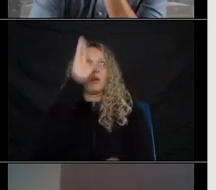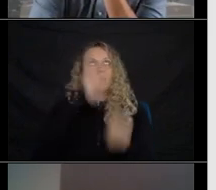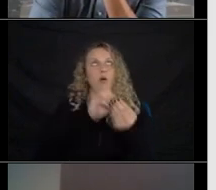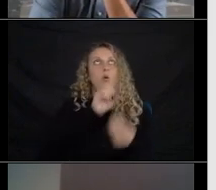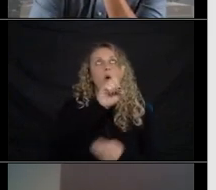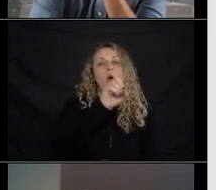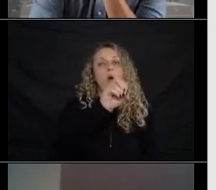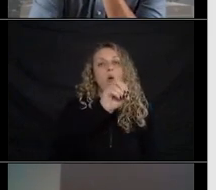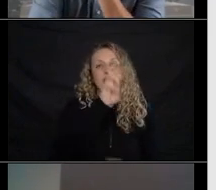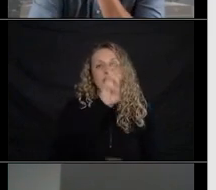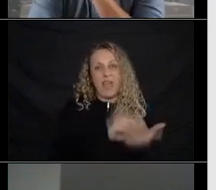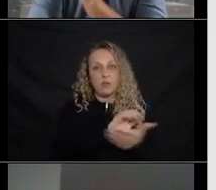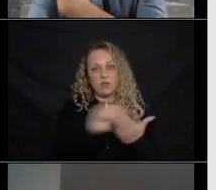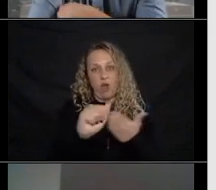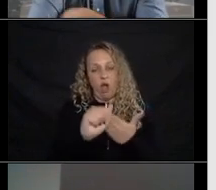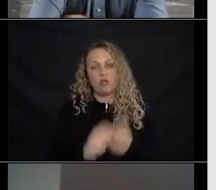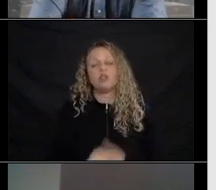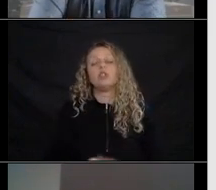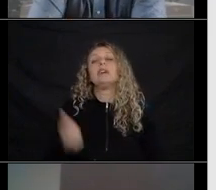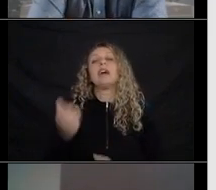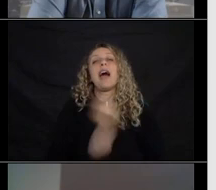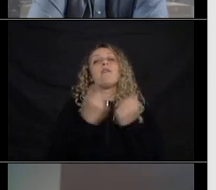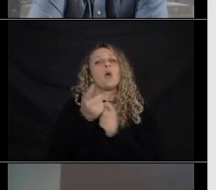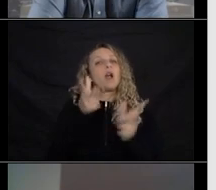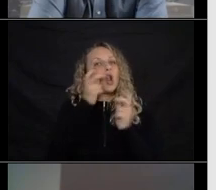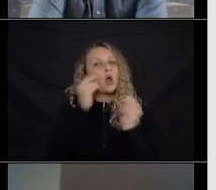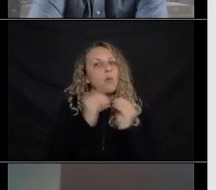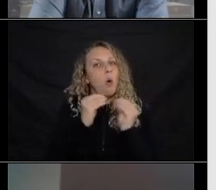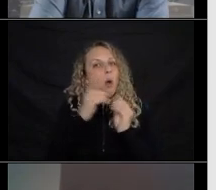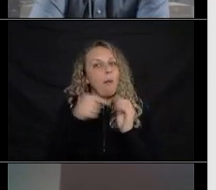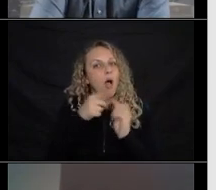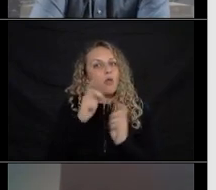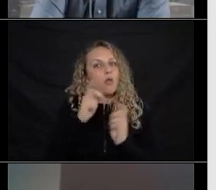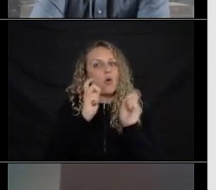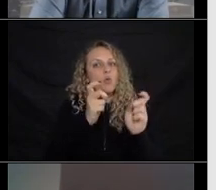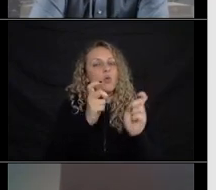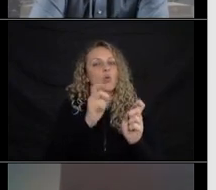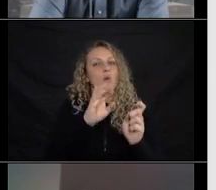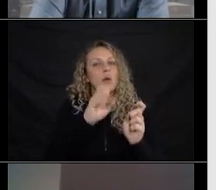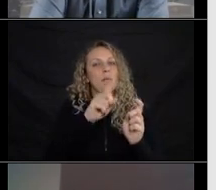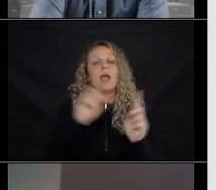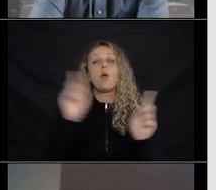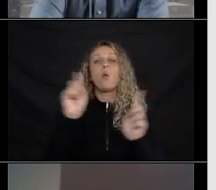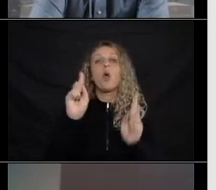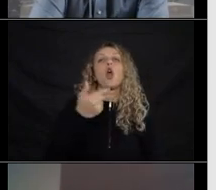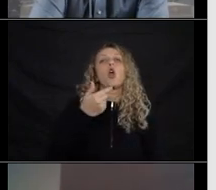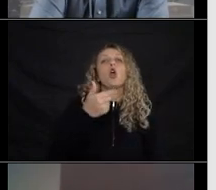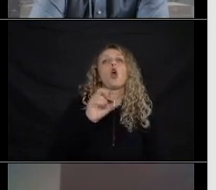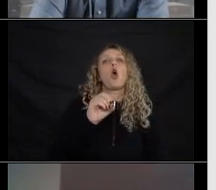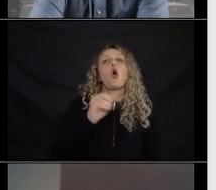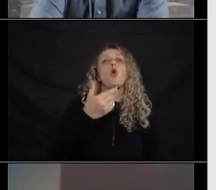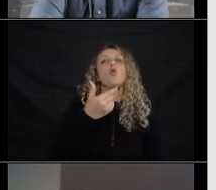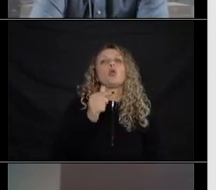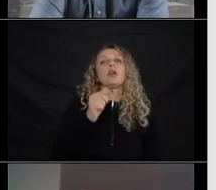$106,000. And listeners can learn more about the rebate program at gogreenboynton.com. Thanks.